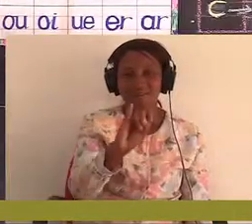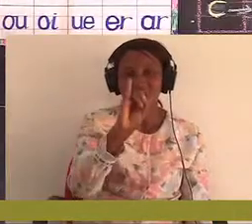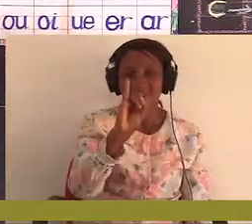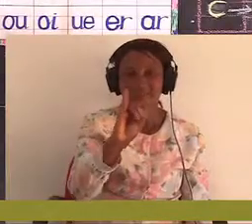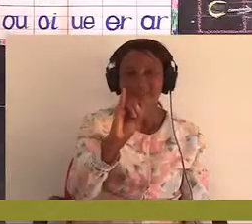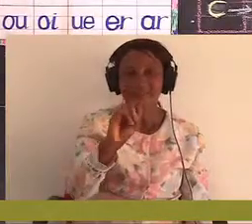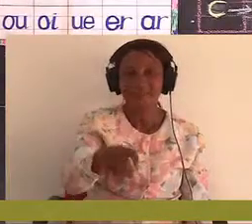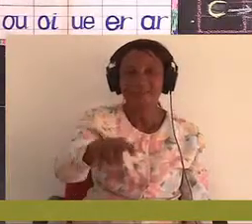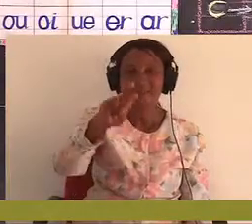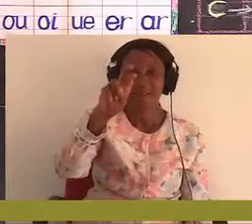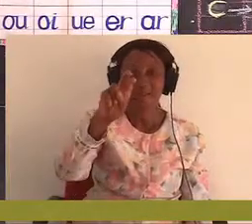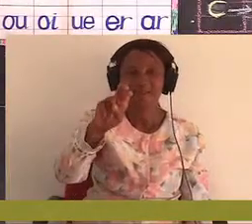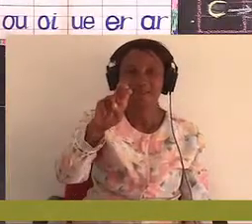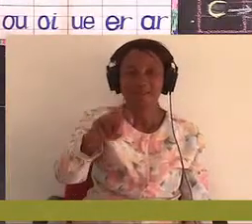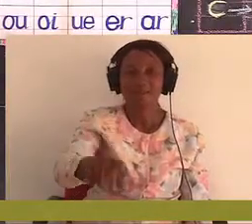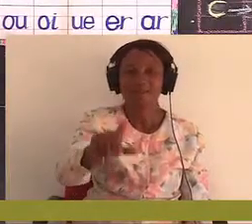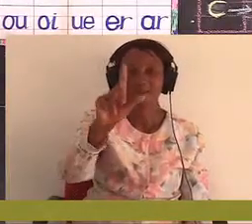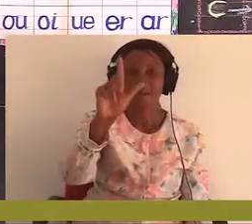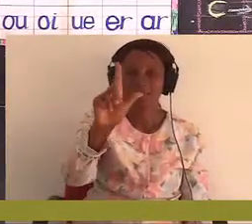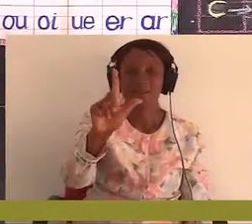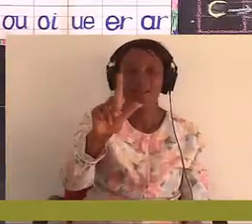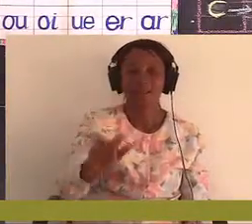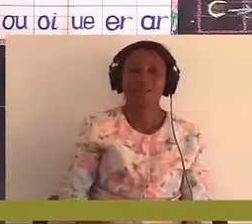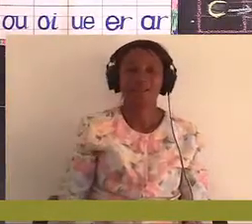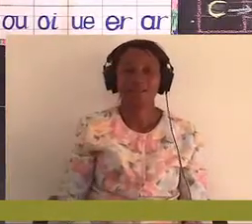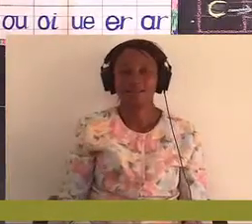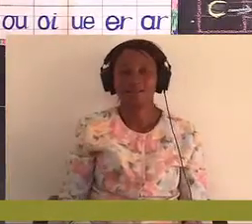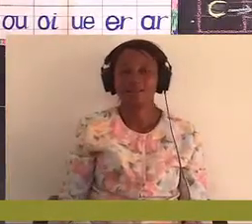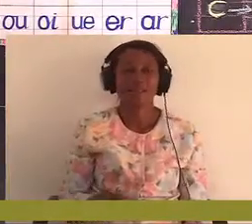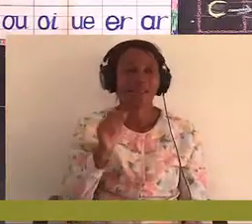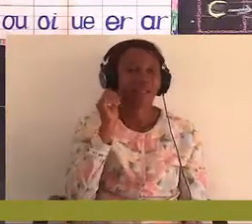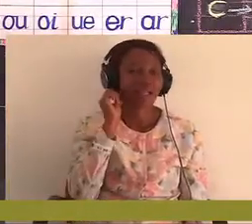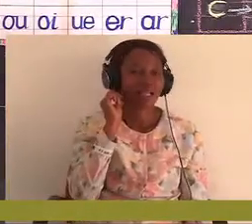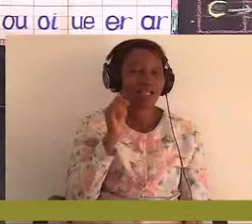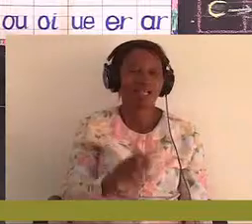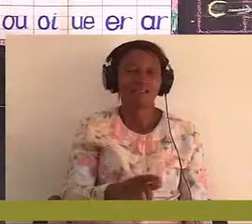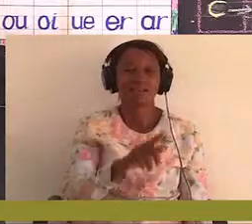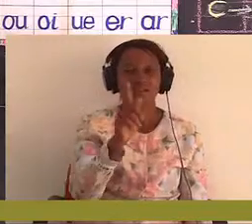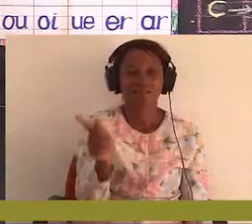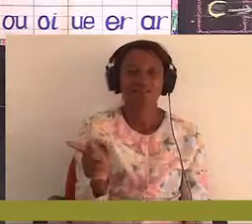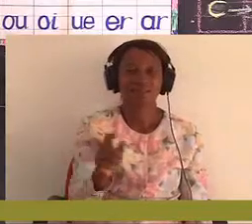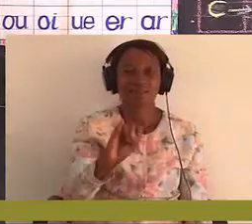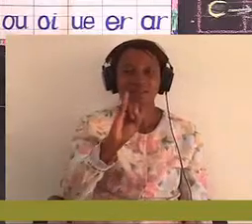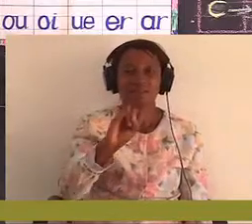Good. The word girl. Good.